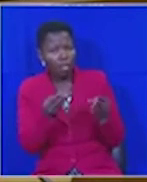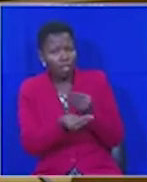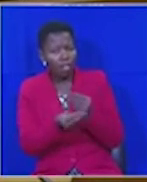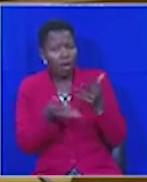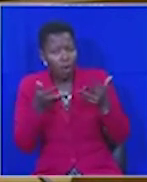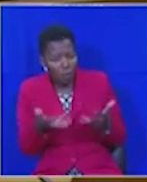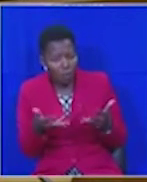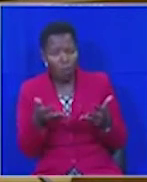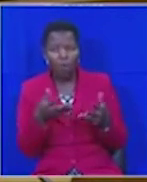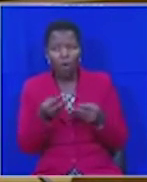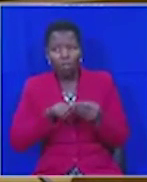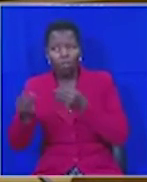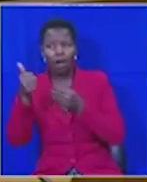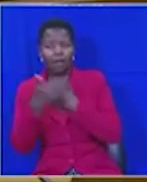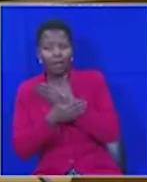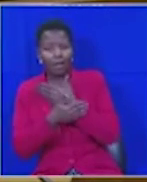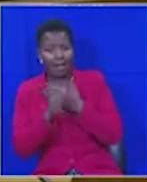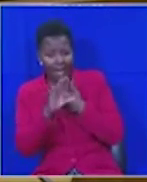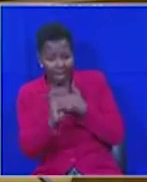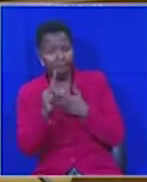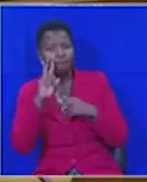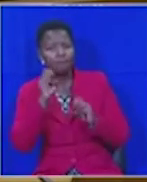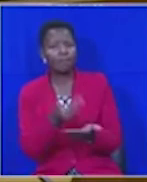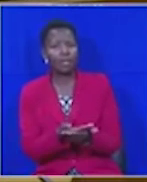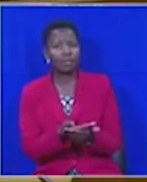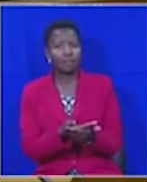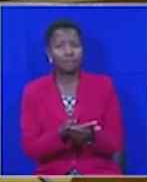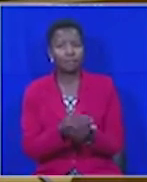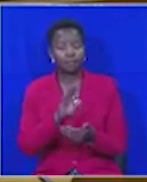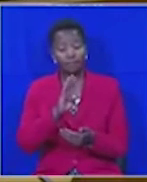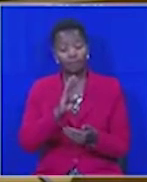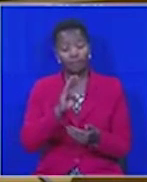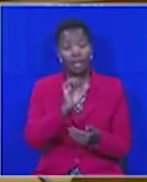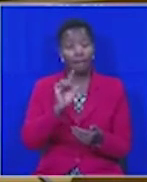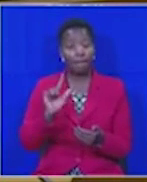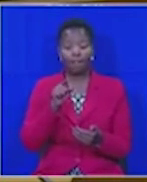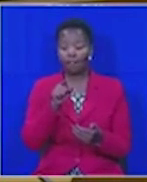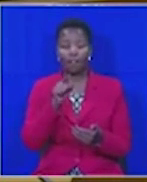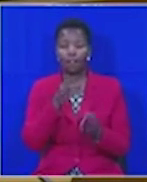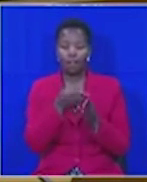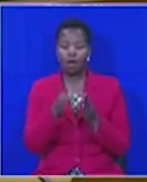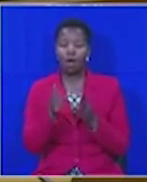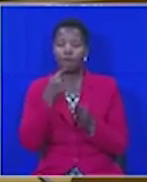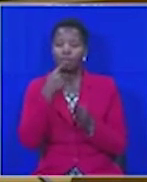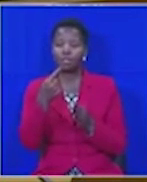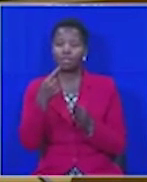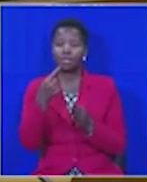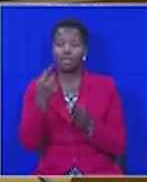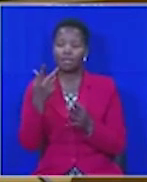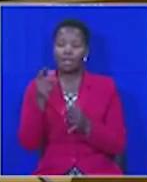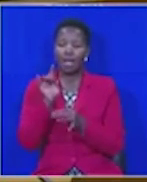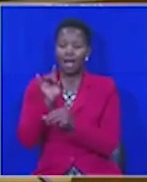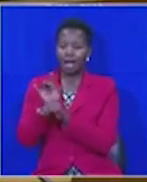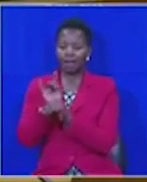illicit financial flows. This bill, members, removes reference to Counter Money Laundering Advisory Council, which,